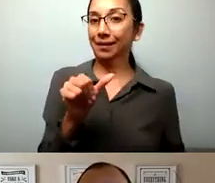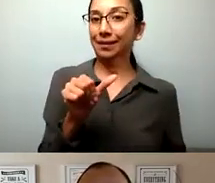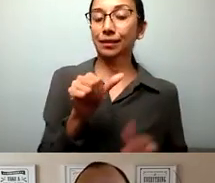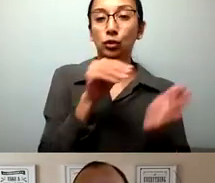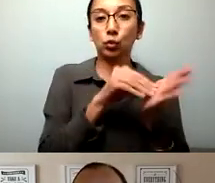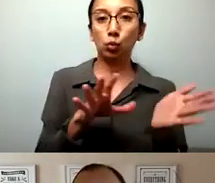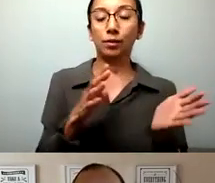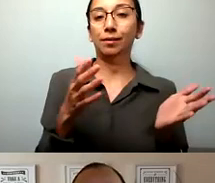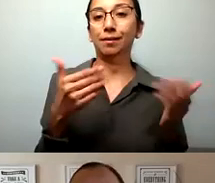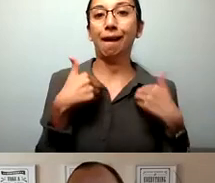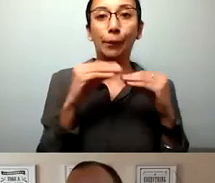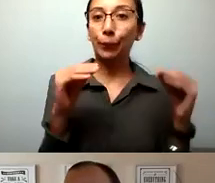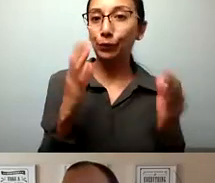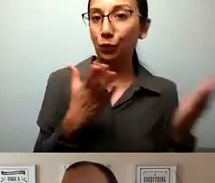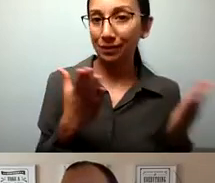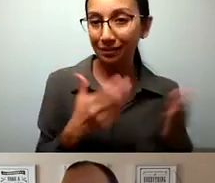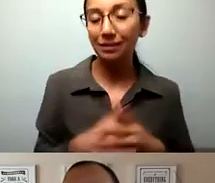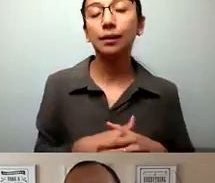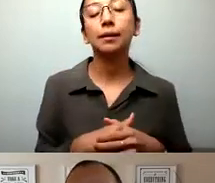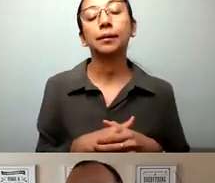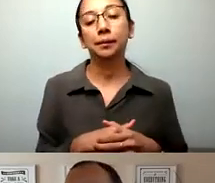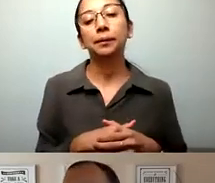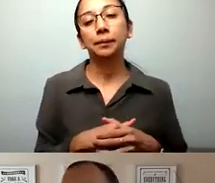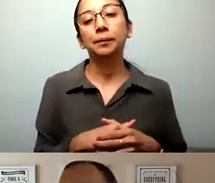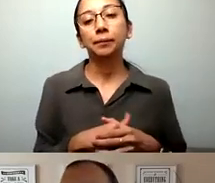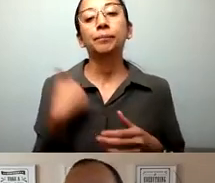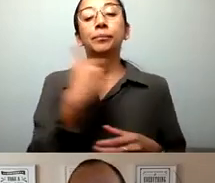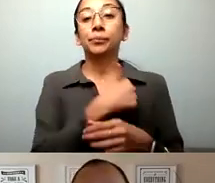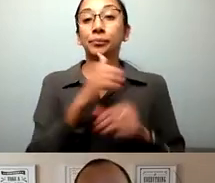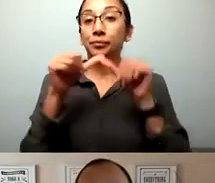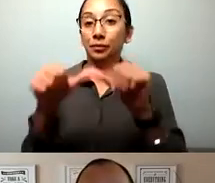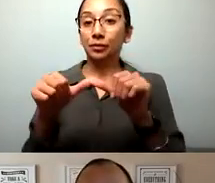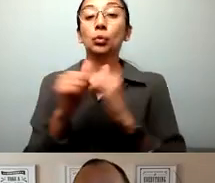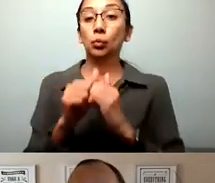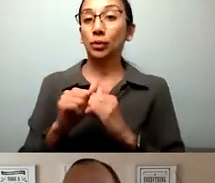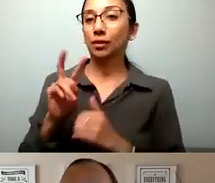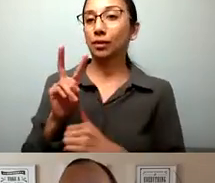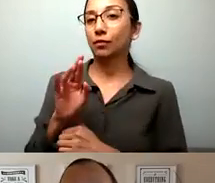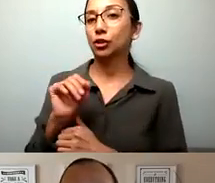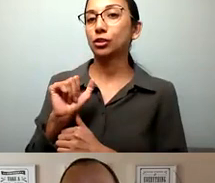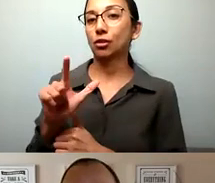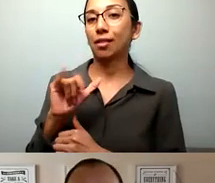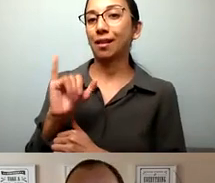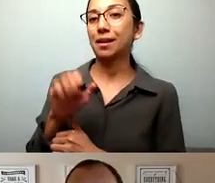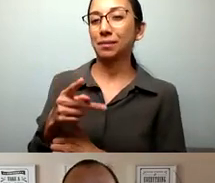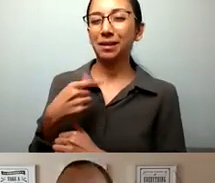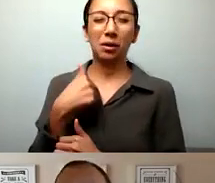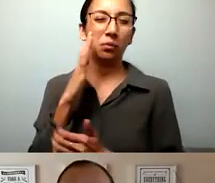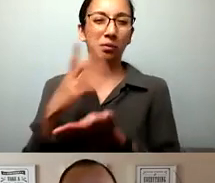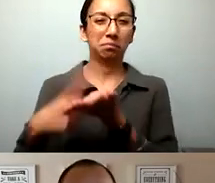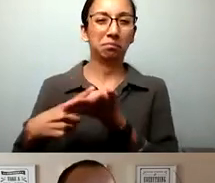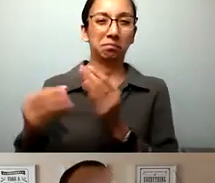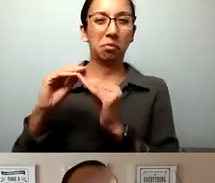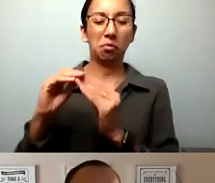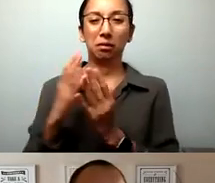services. And lastly, we are continuing with our virtual IEPs, and I'll talk a little bit more about that towards the end of this slide, towards the end of